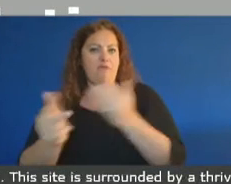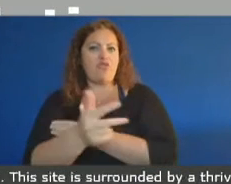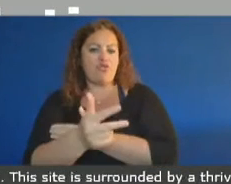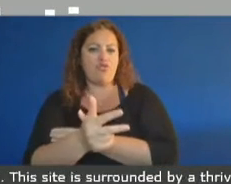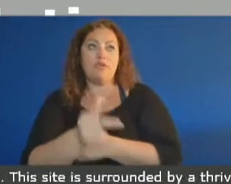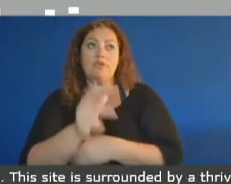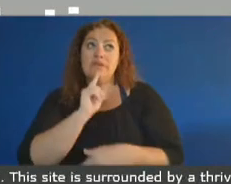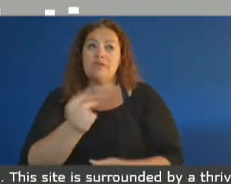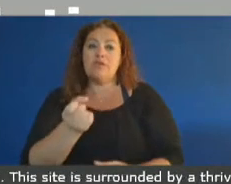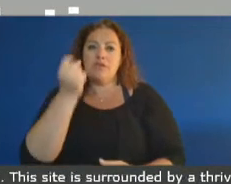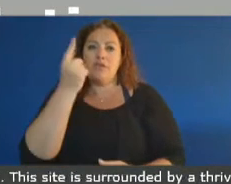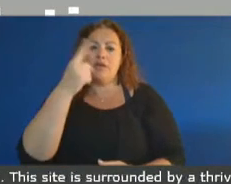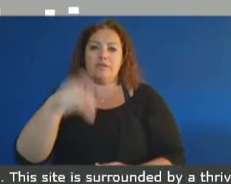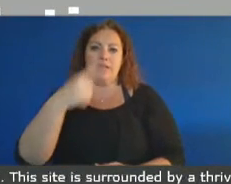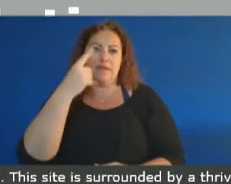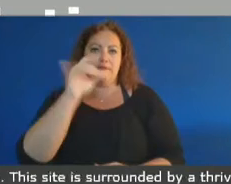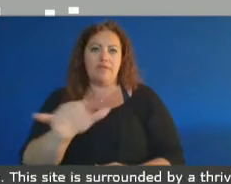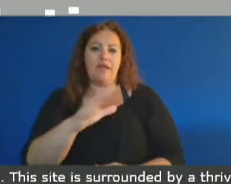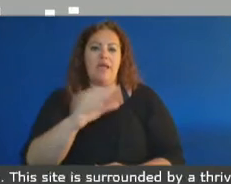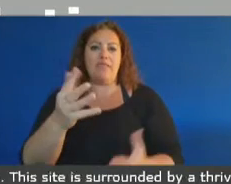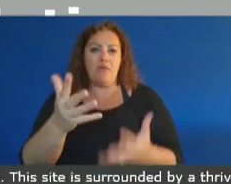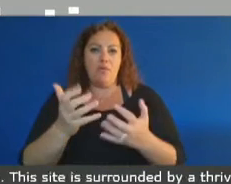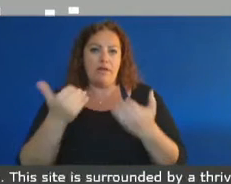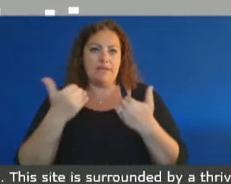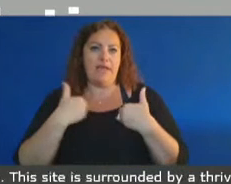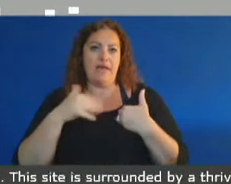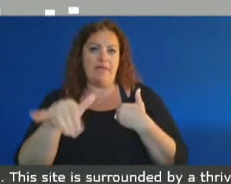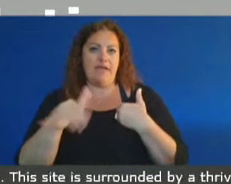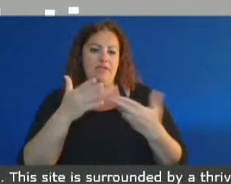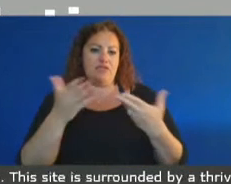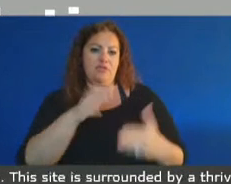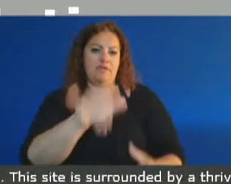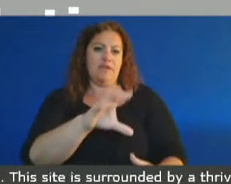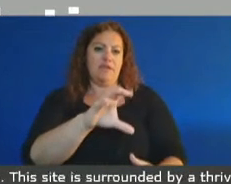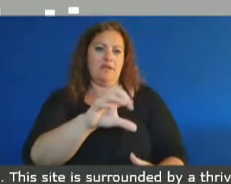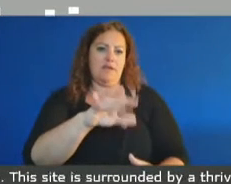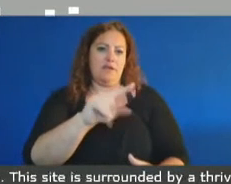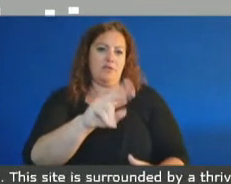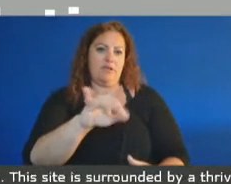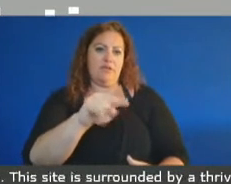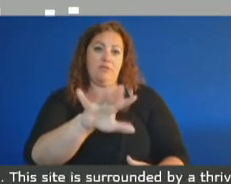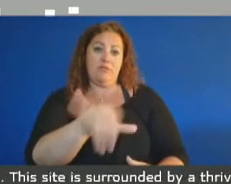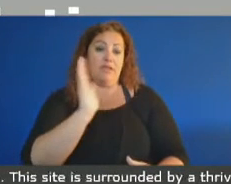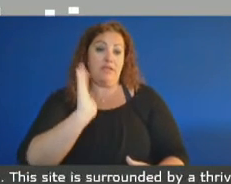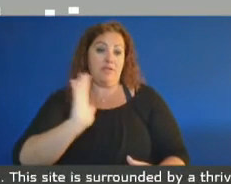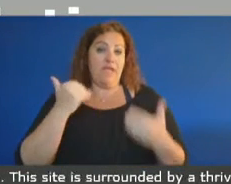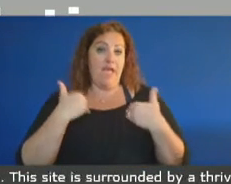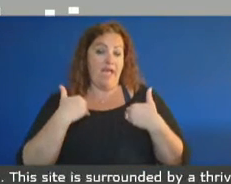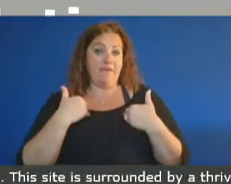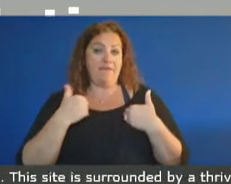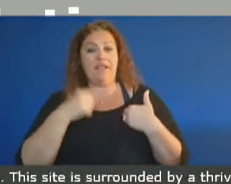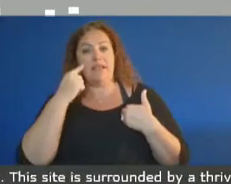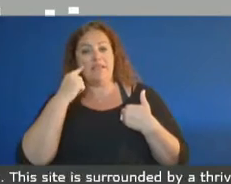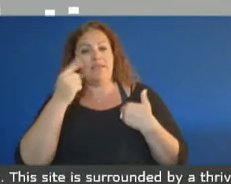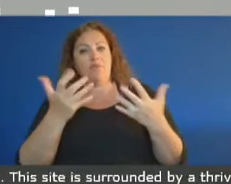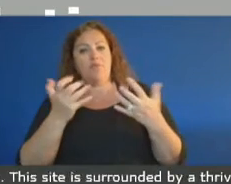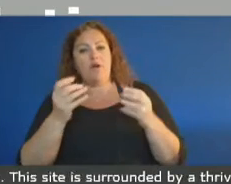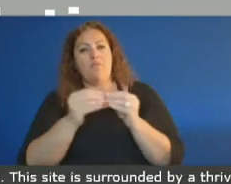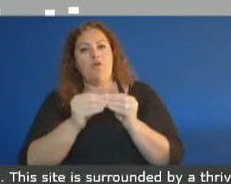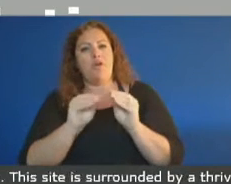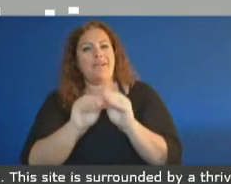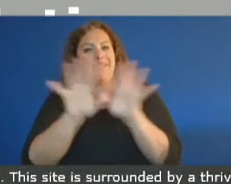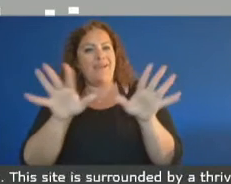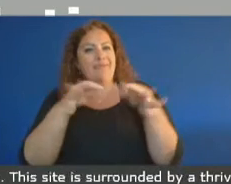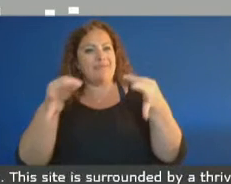understand the need for it and the and the desire to have that to serve that credit union that used to have one uh and I think we would just like a little bit more clarification